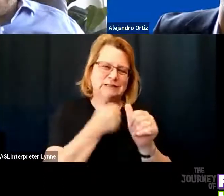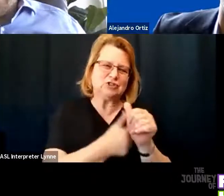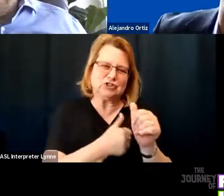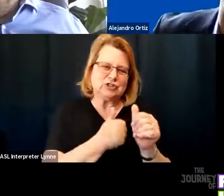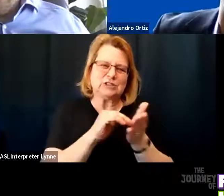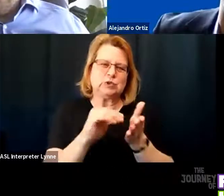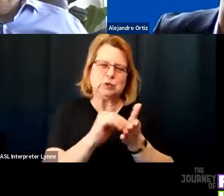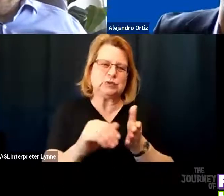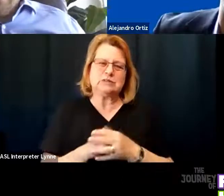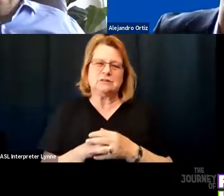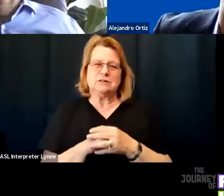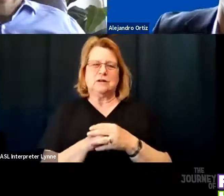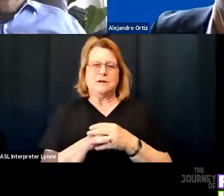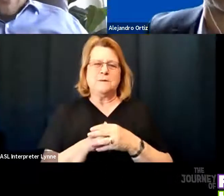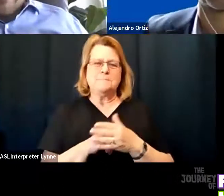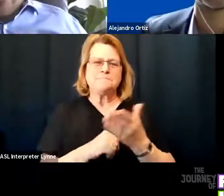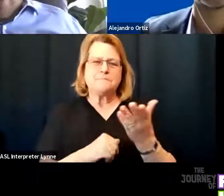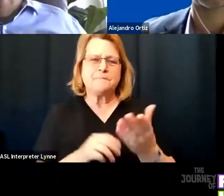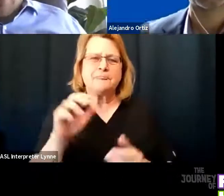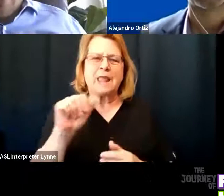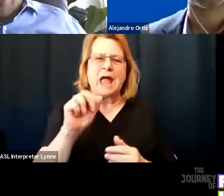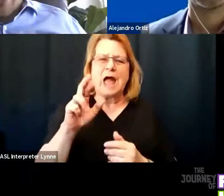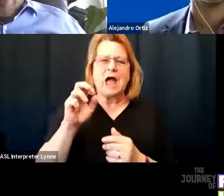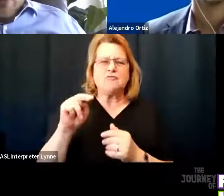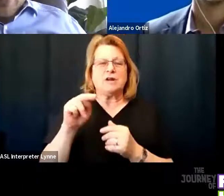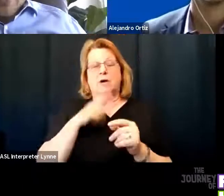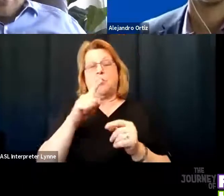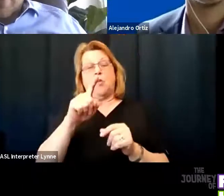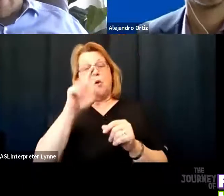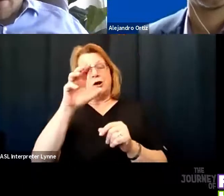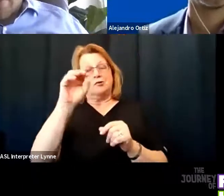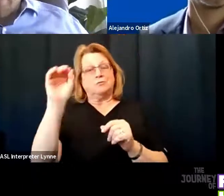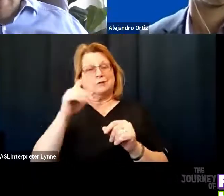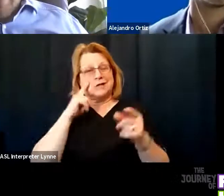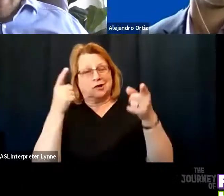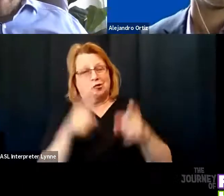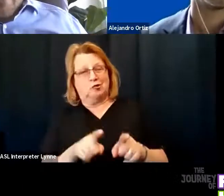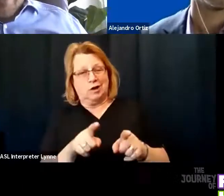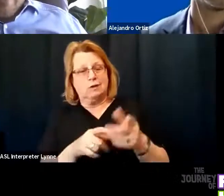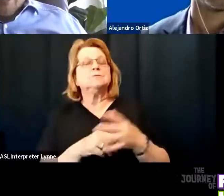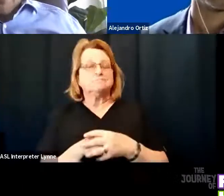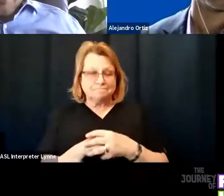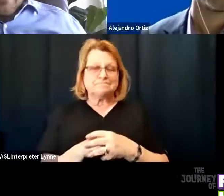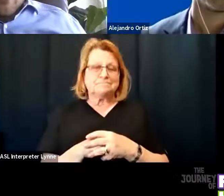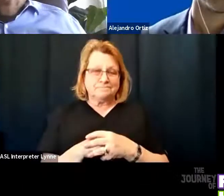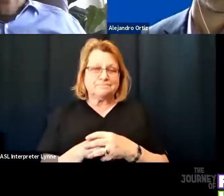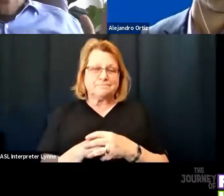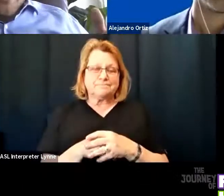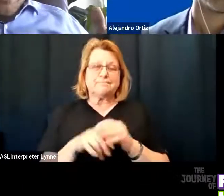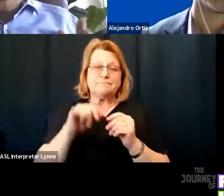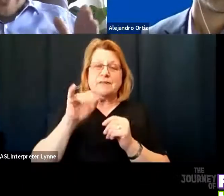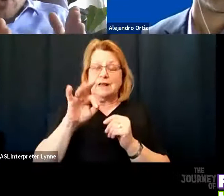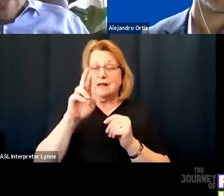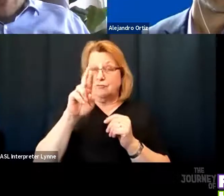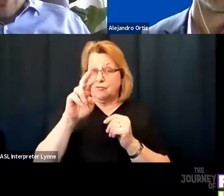Aaron, did you want to jump in here? Yeah, I mean, I 100% agree with what was just said. If real estate